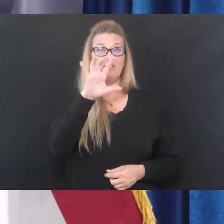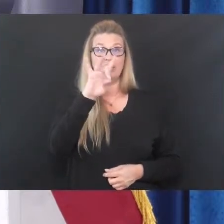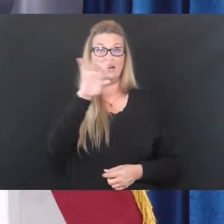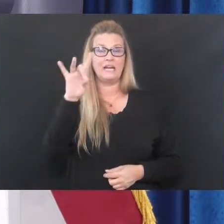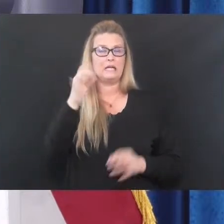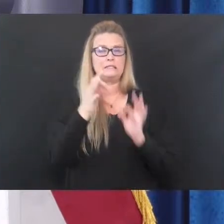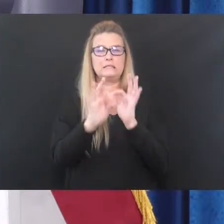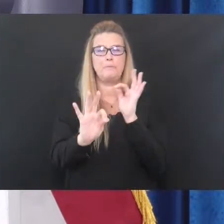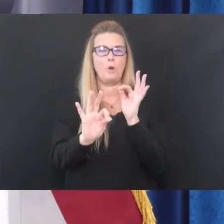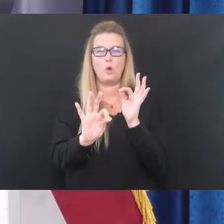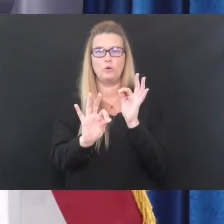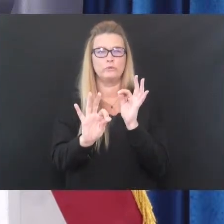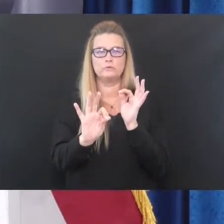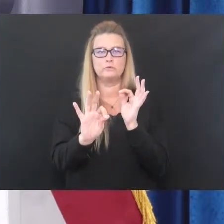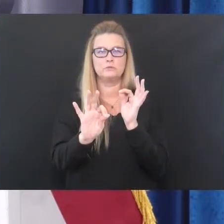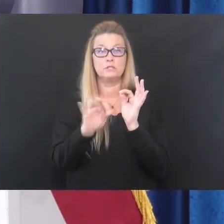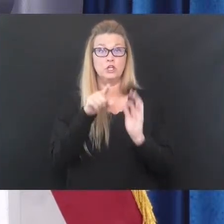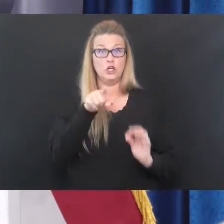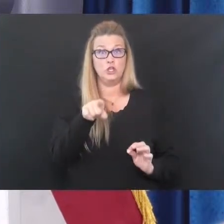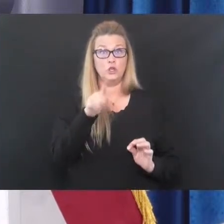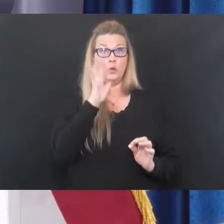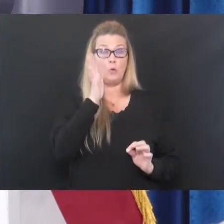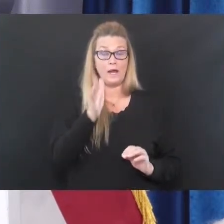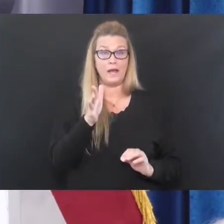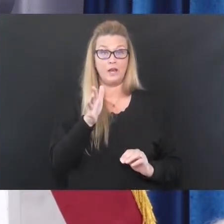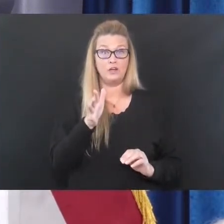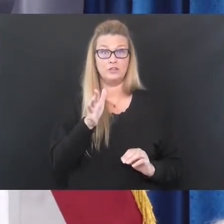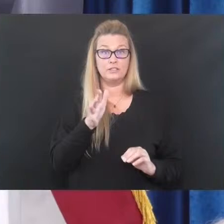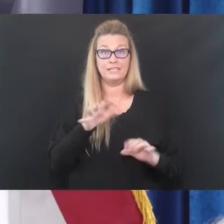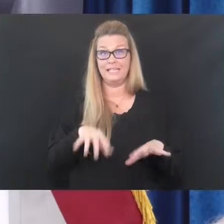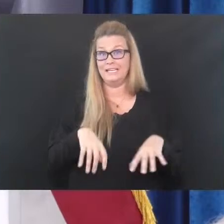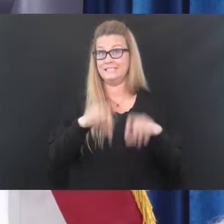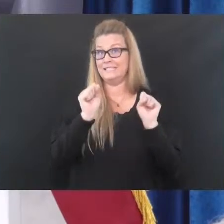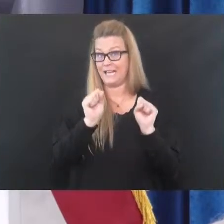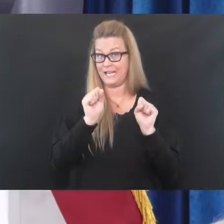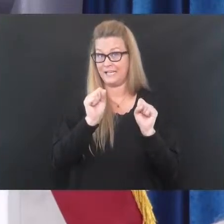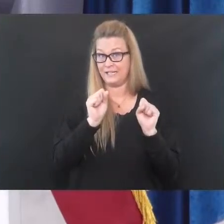simple. If you'll take